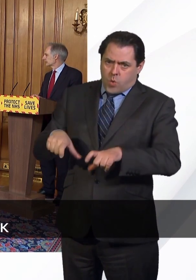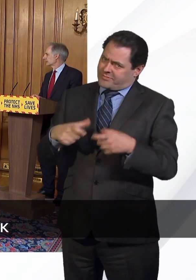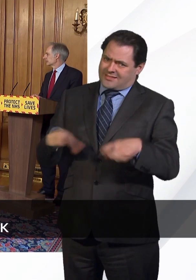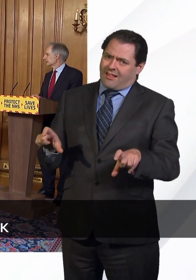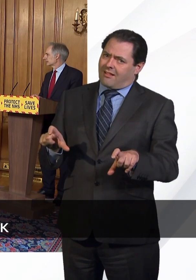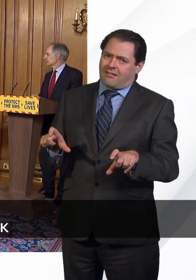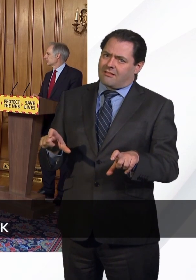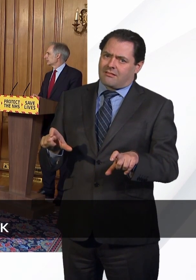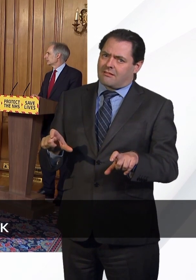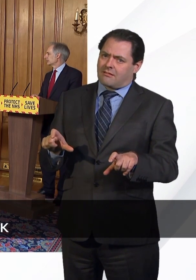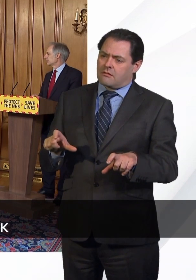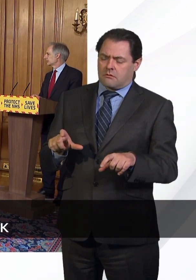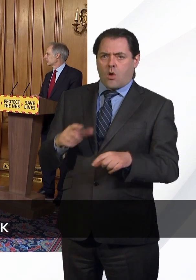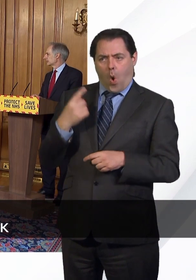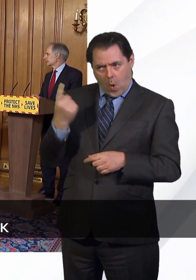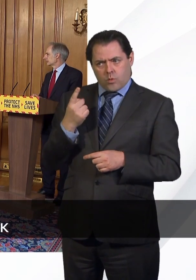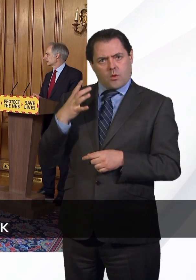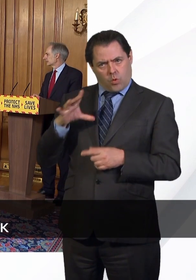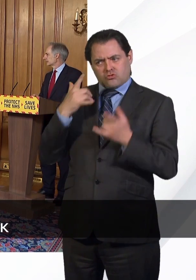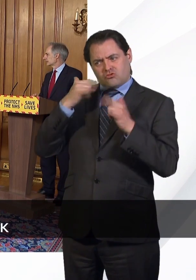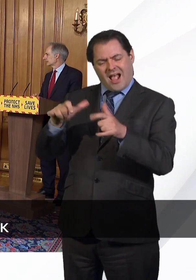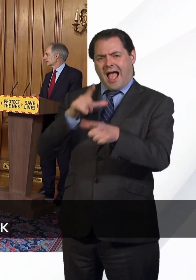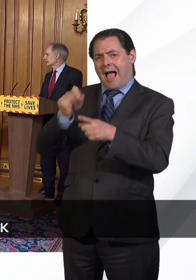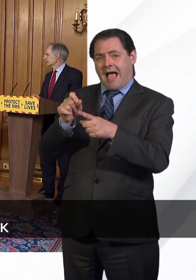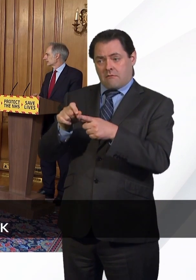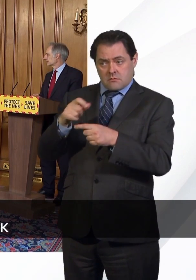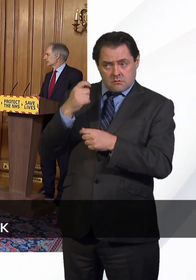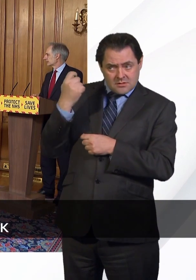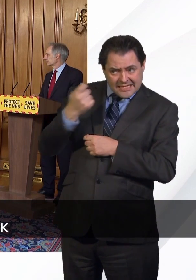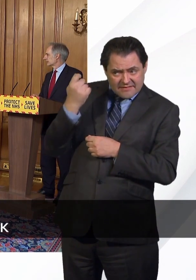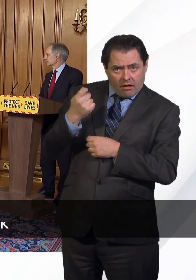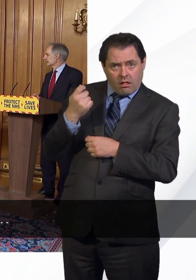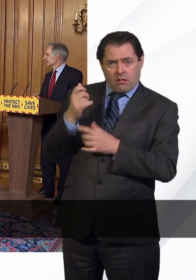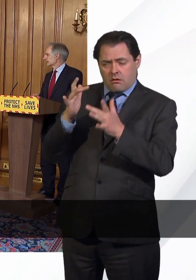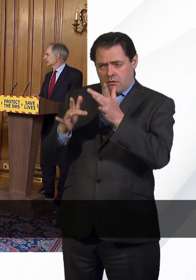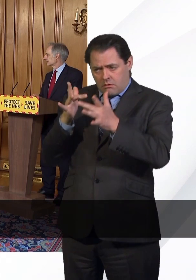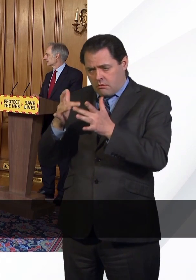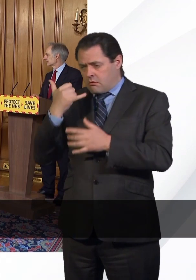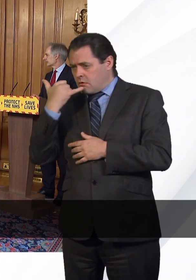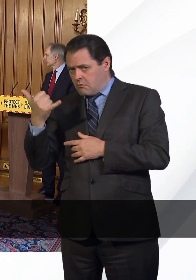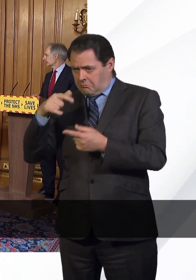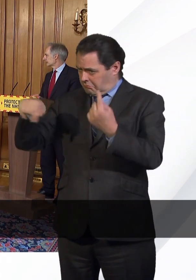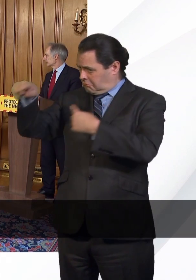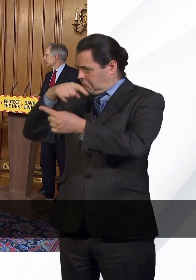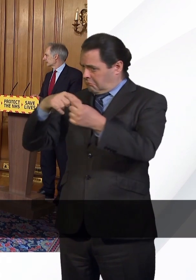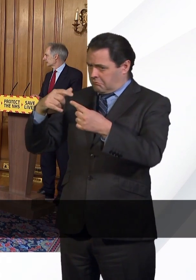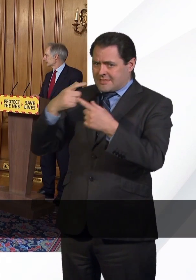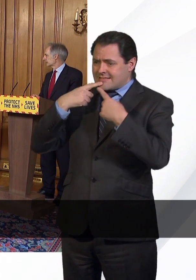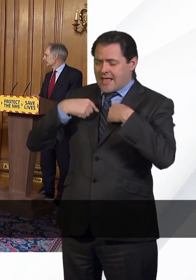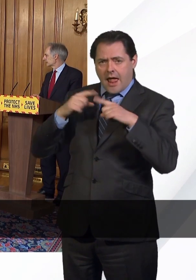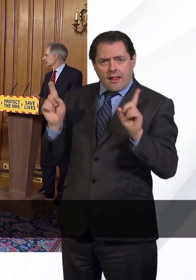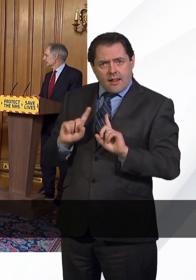of this pilot. The pilot is to find out how the app works, how the interaction of people then